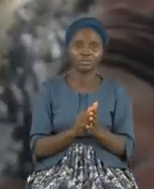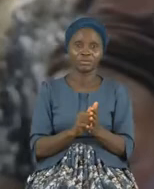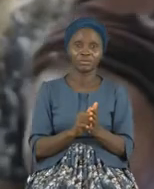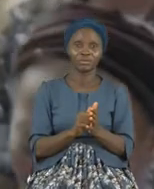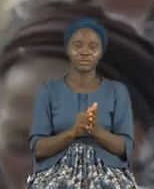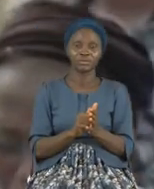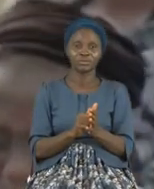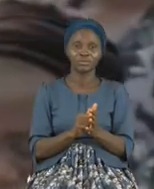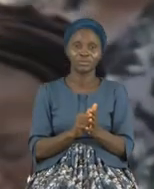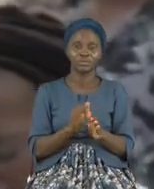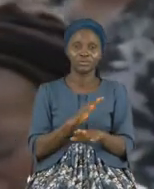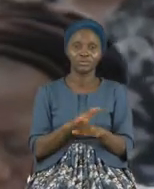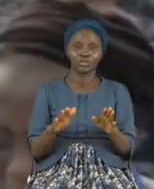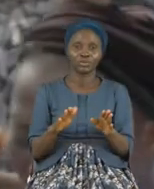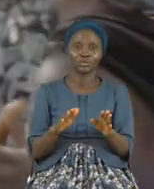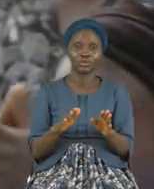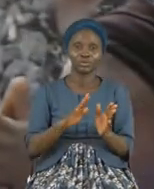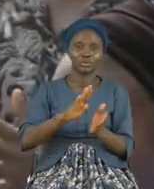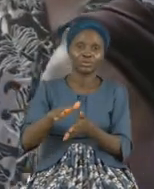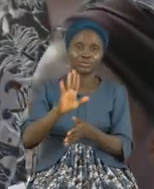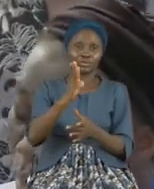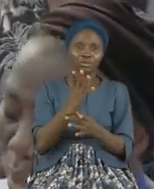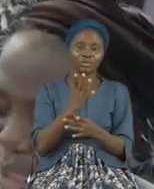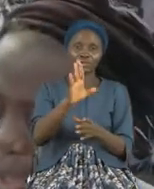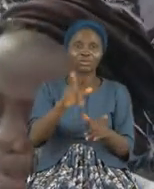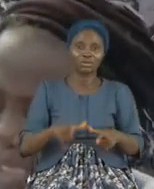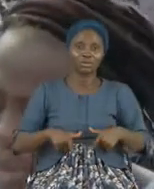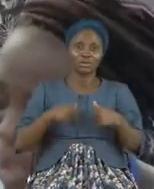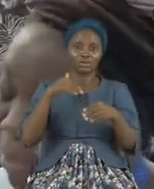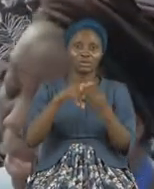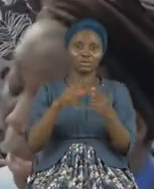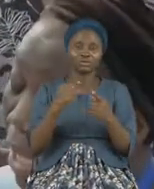Don't throw your life into the hands of the people that take joy